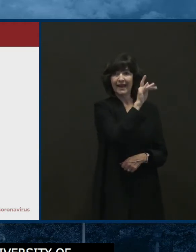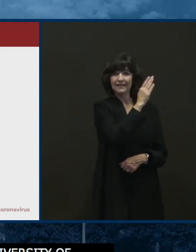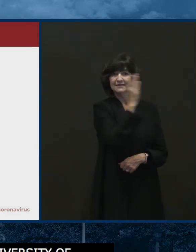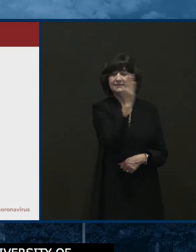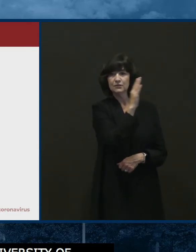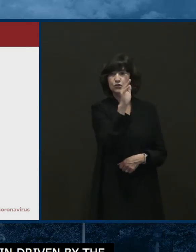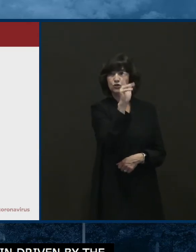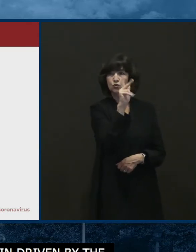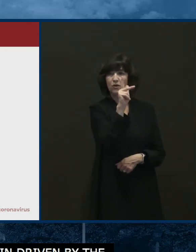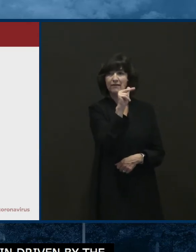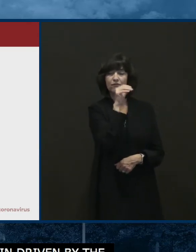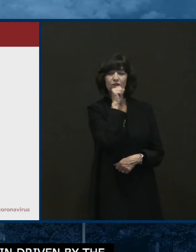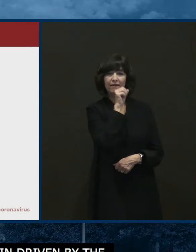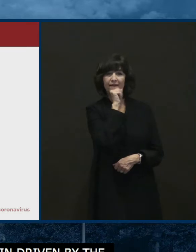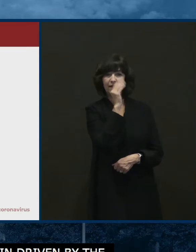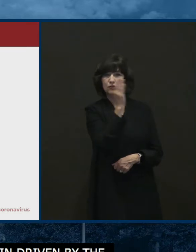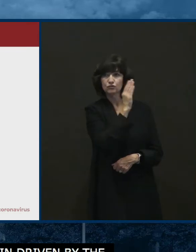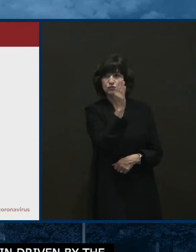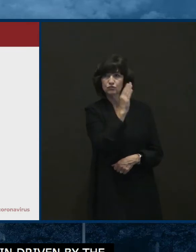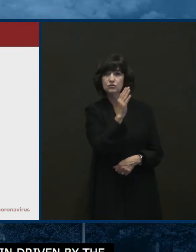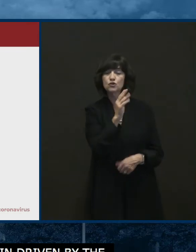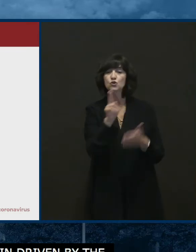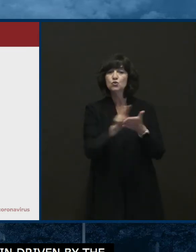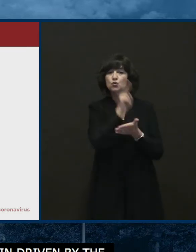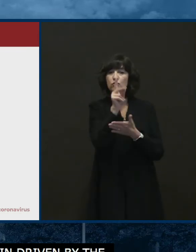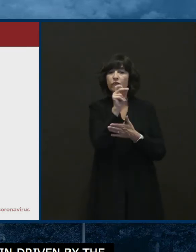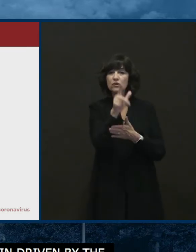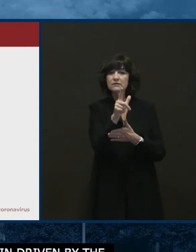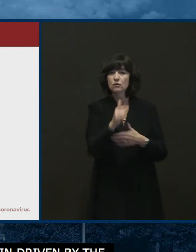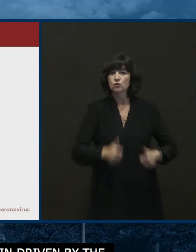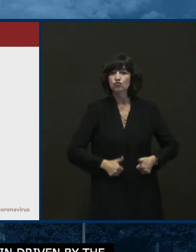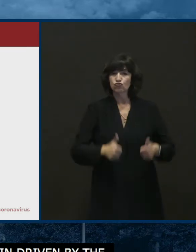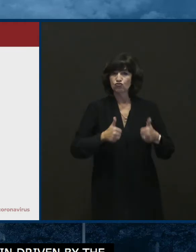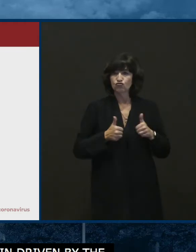university residents, university students, but